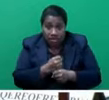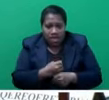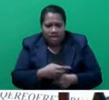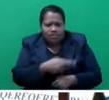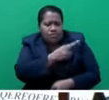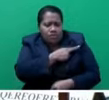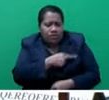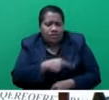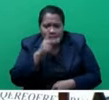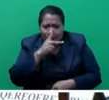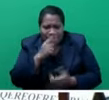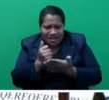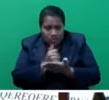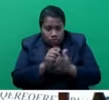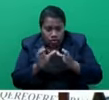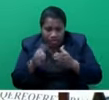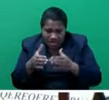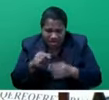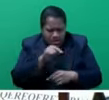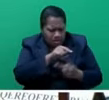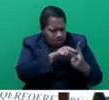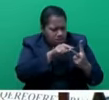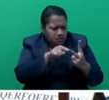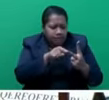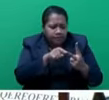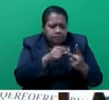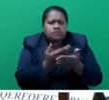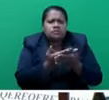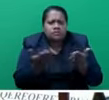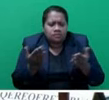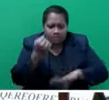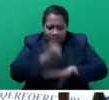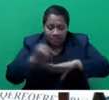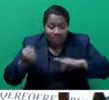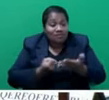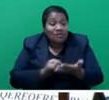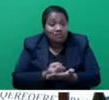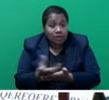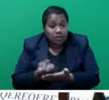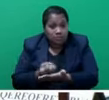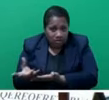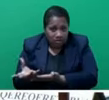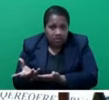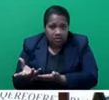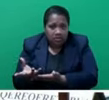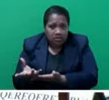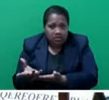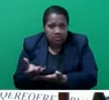Committee, is about how government expenditure is